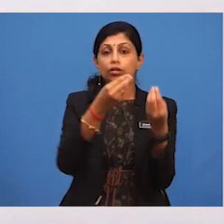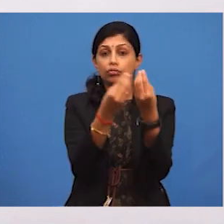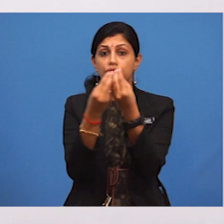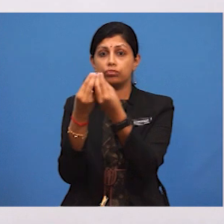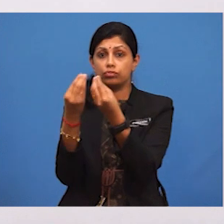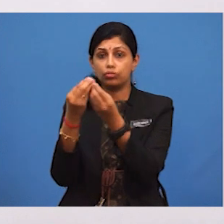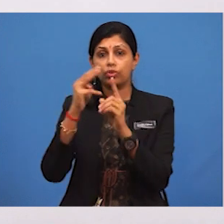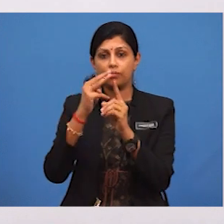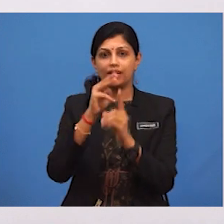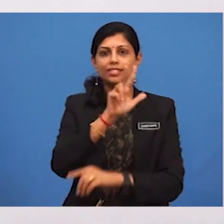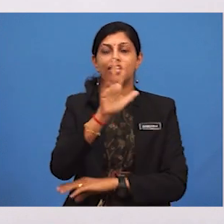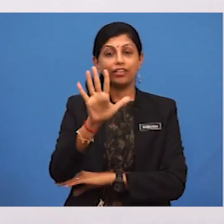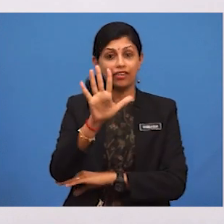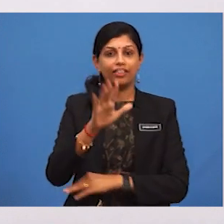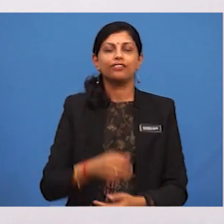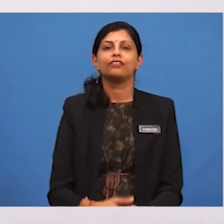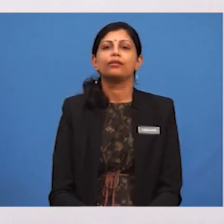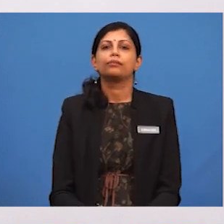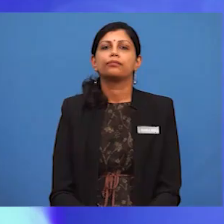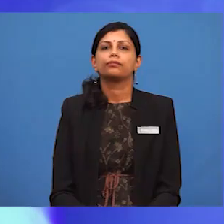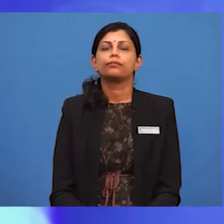is 35.